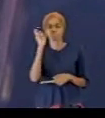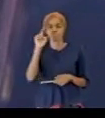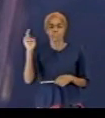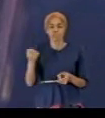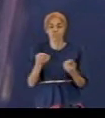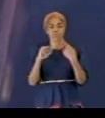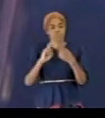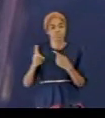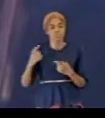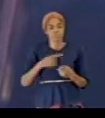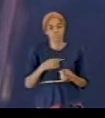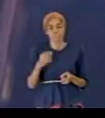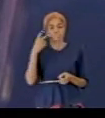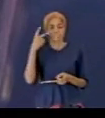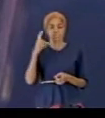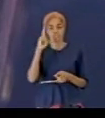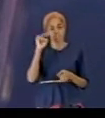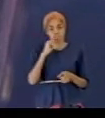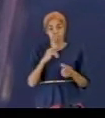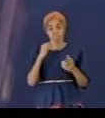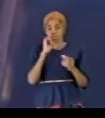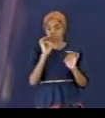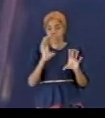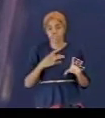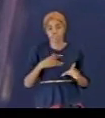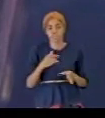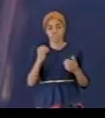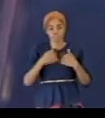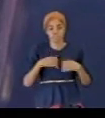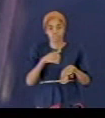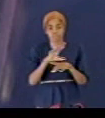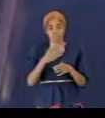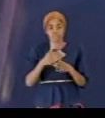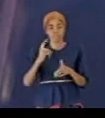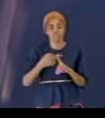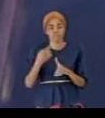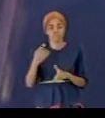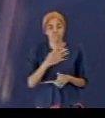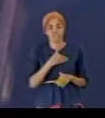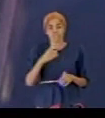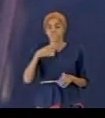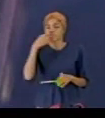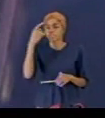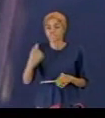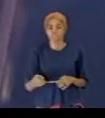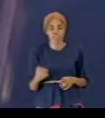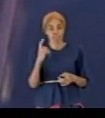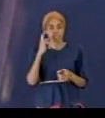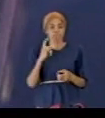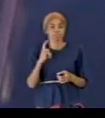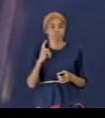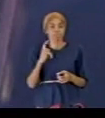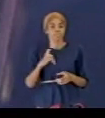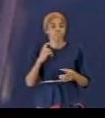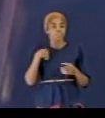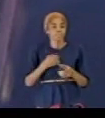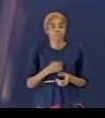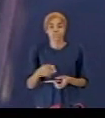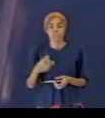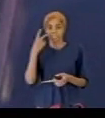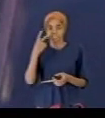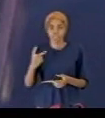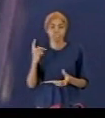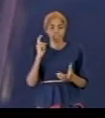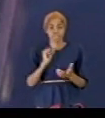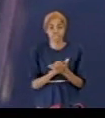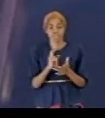and have sent me away from you? And they said, We saw certainly that the Lord was with thee. And we said, Let